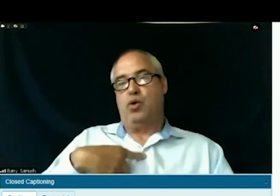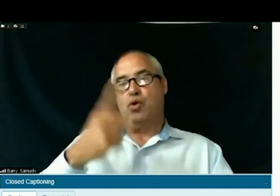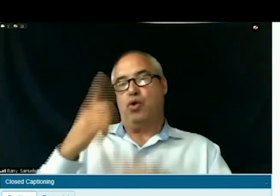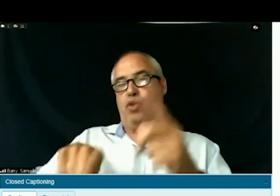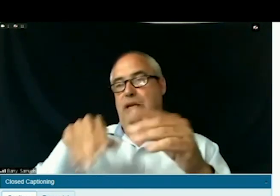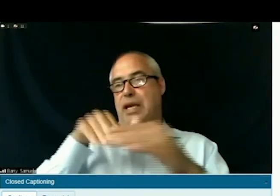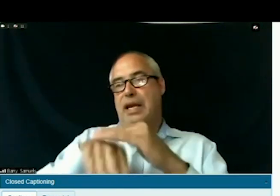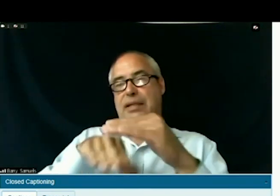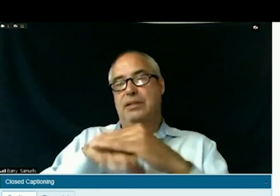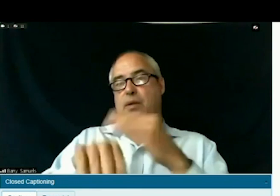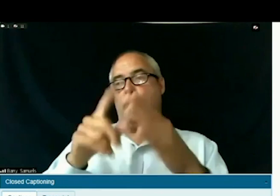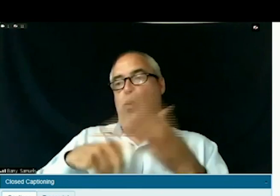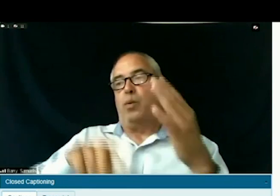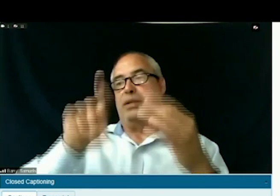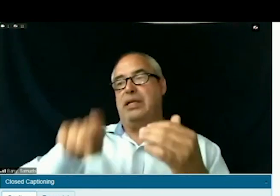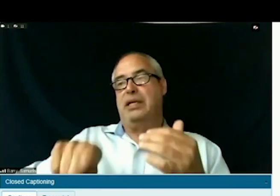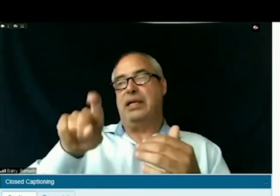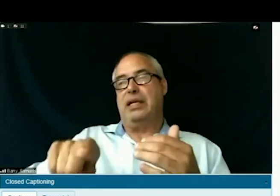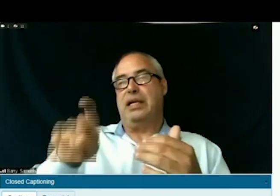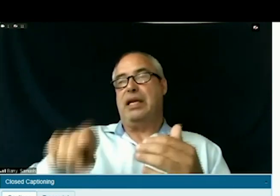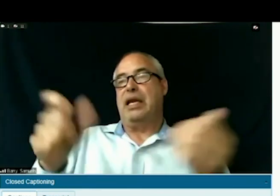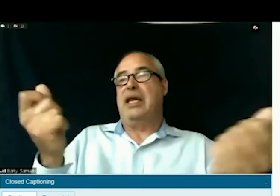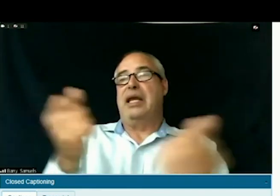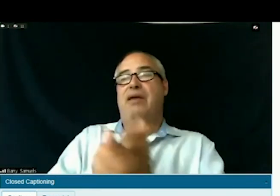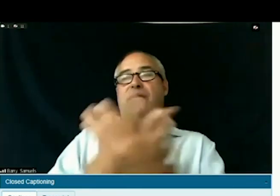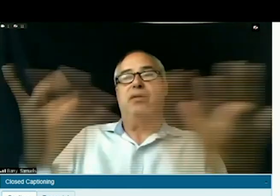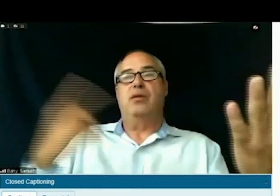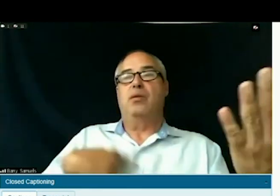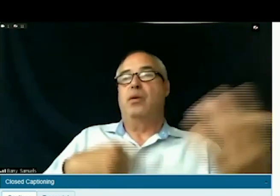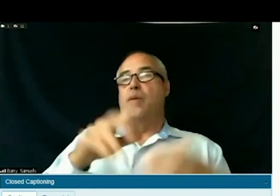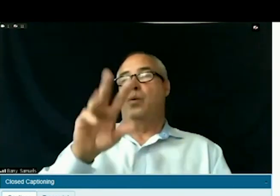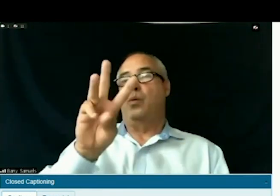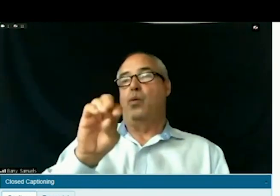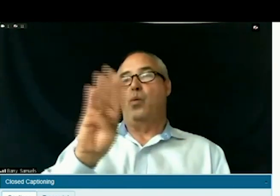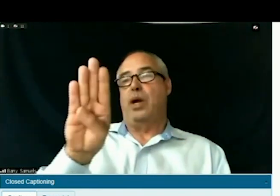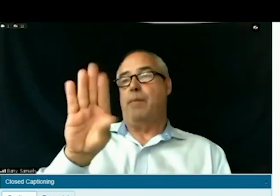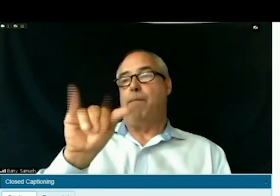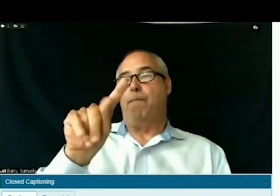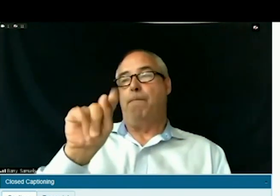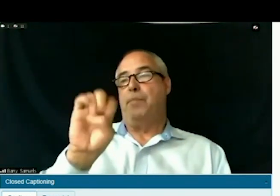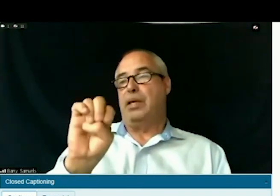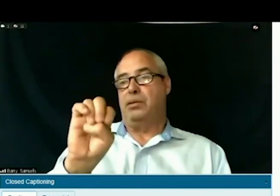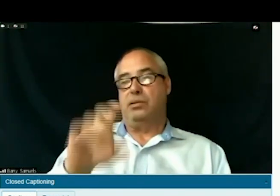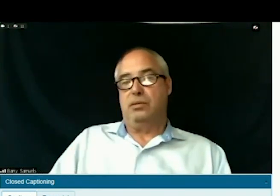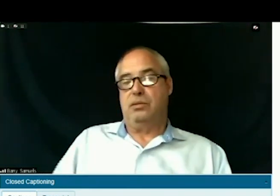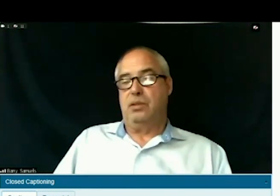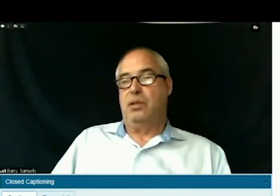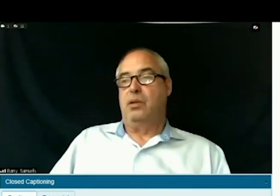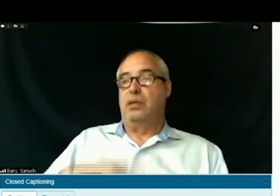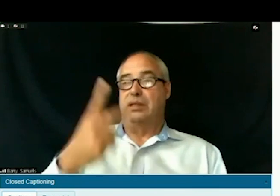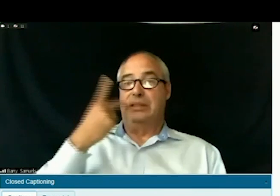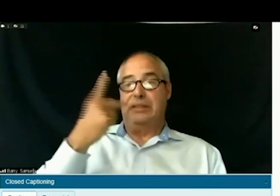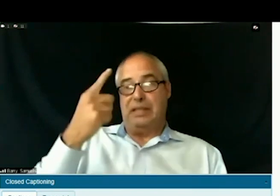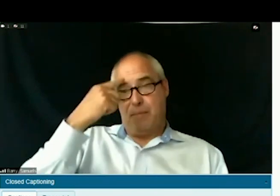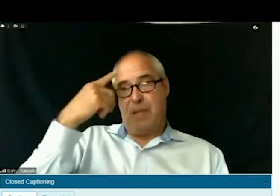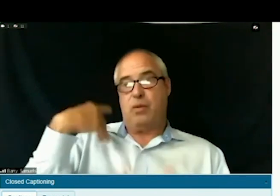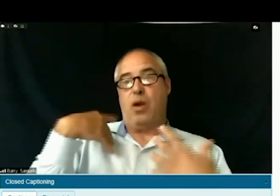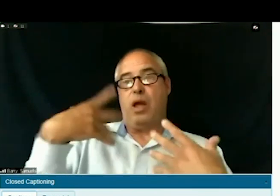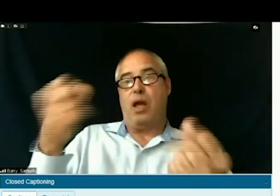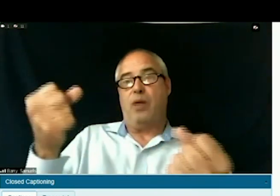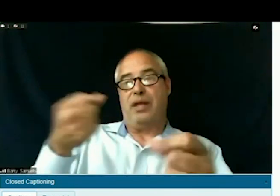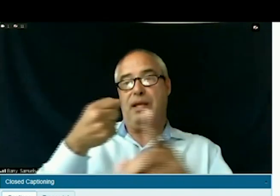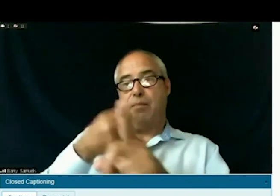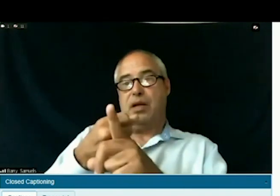access what was needed because almost everything was web-based. And then finally, when we look at the mental health impact, we